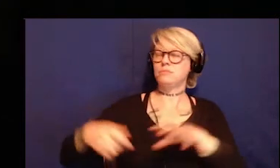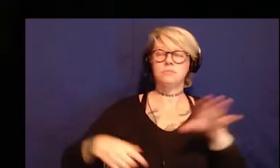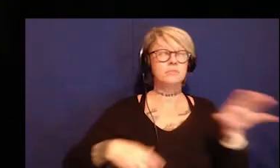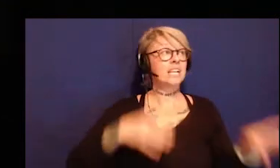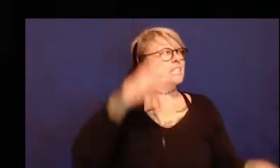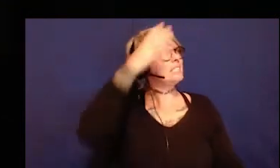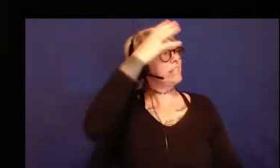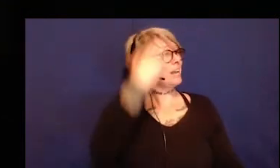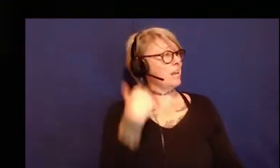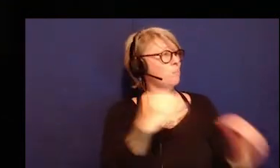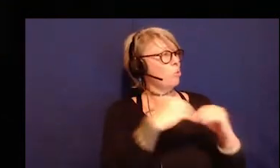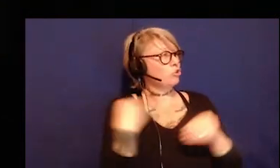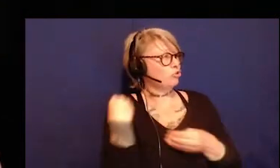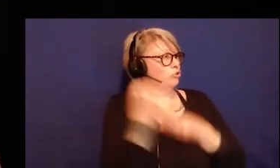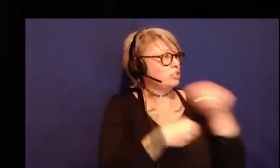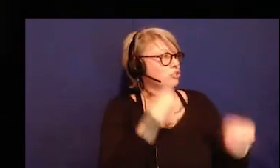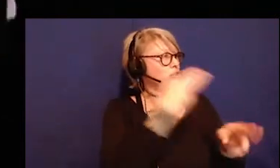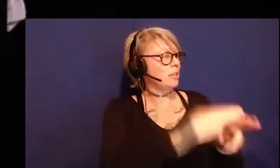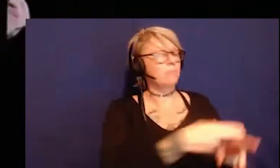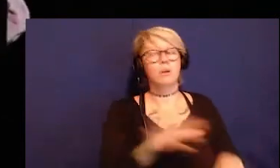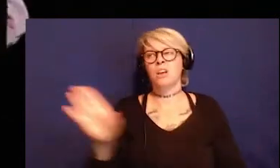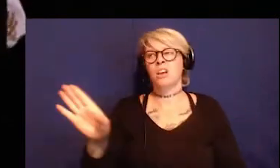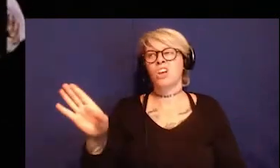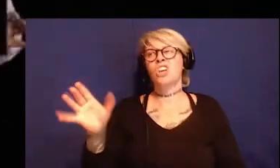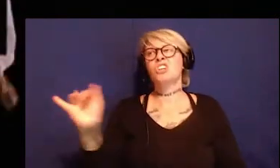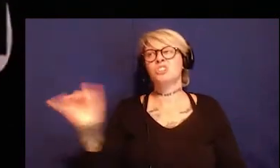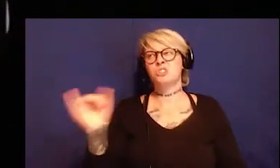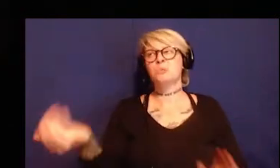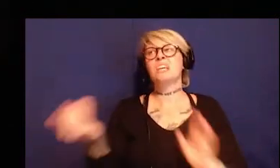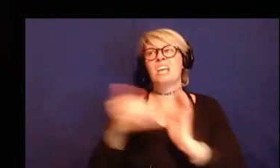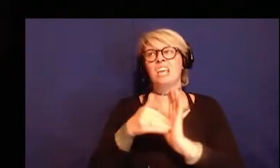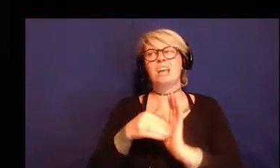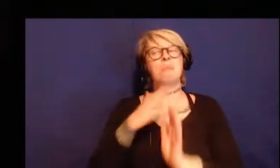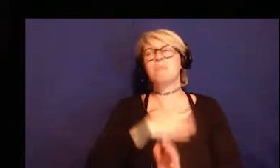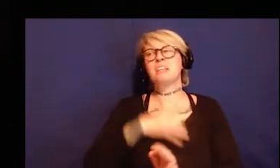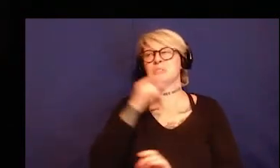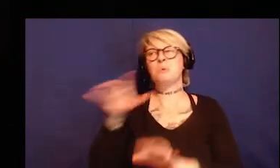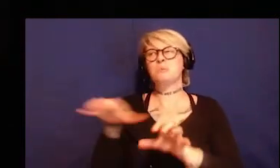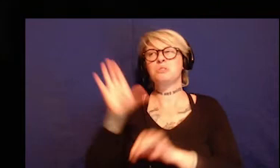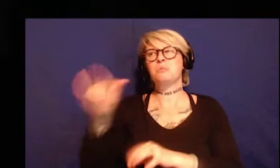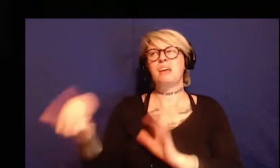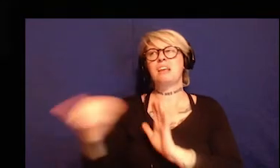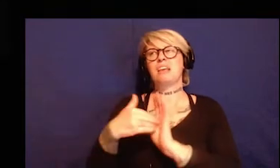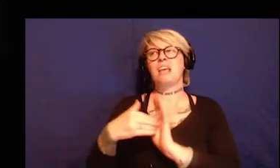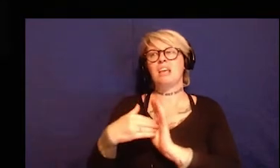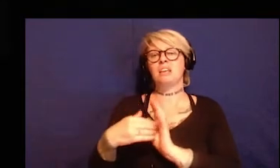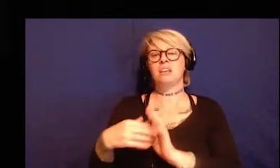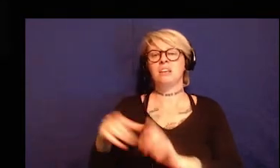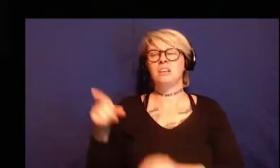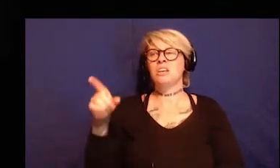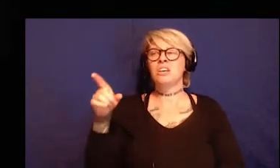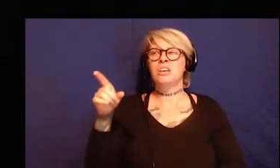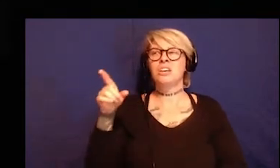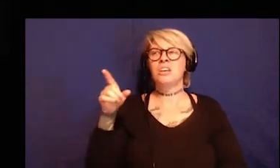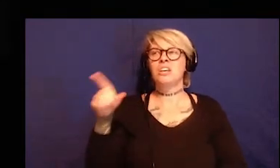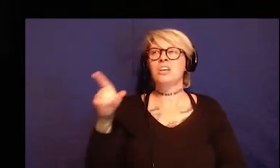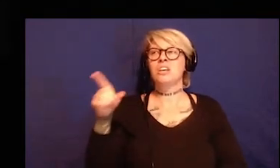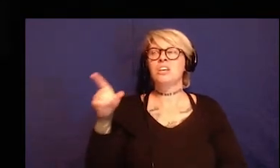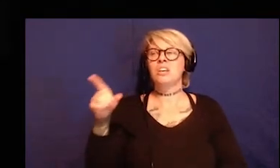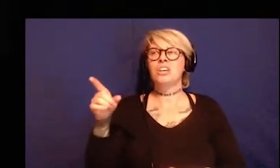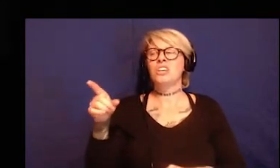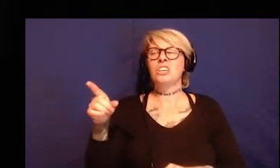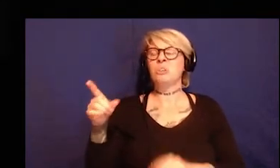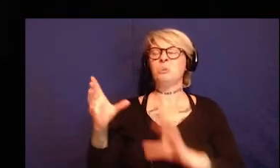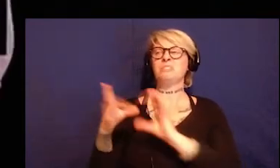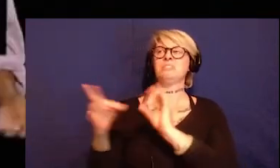this when she gets here. The thing? What do you mean doing the thing? You get all weird when we talk about Ghana. Weird